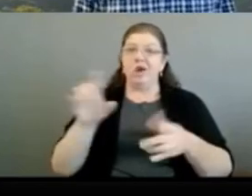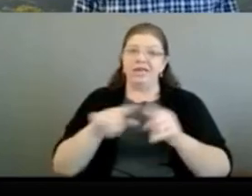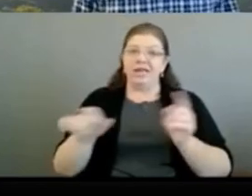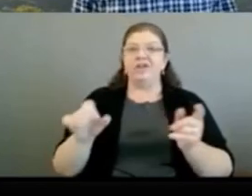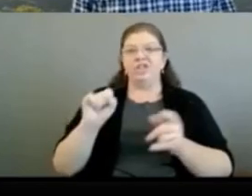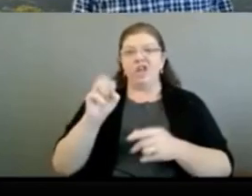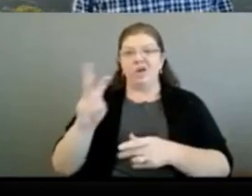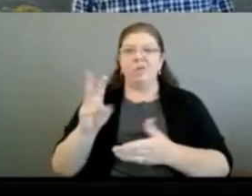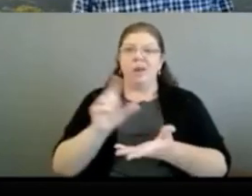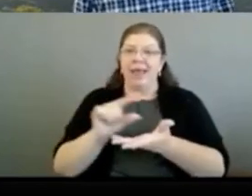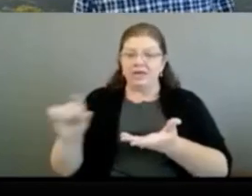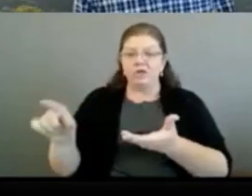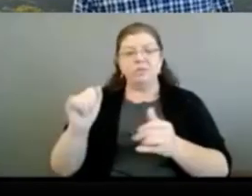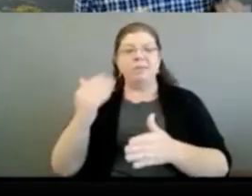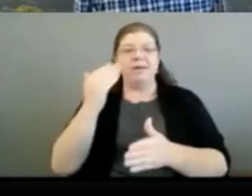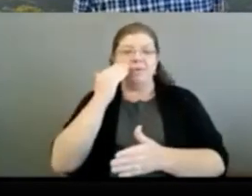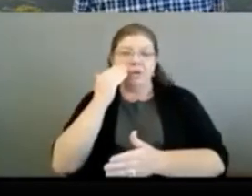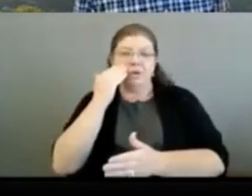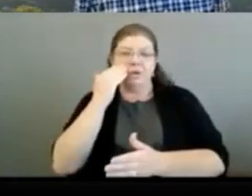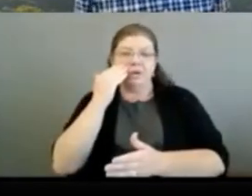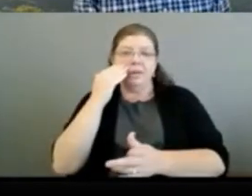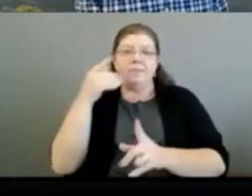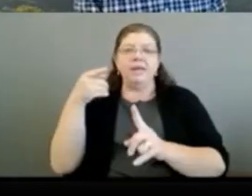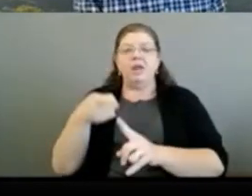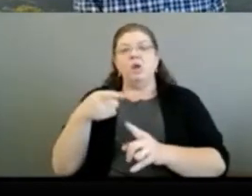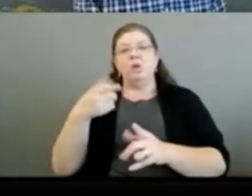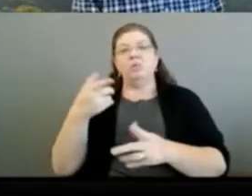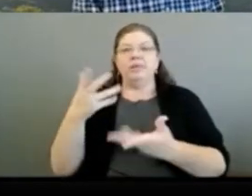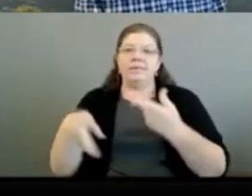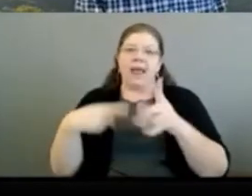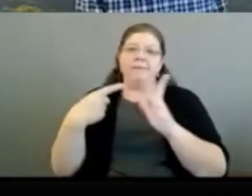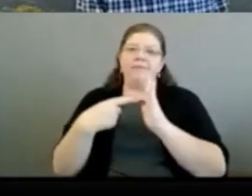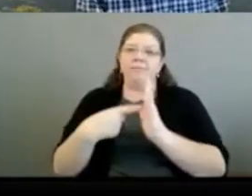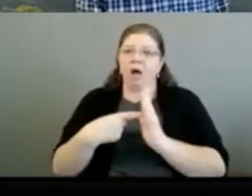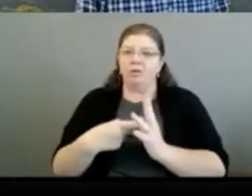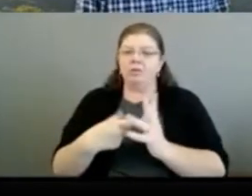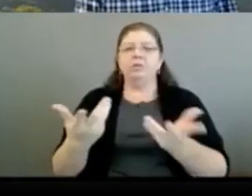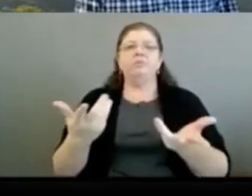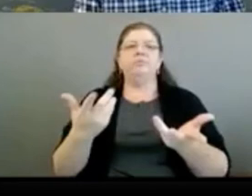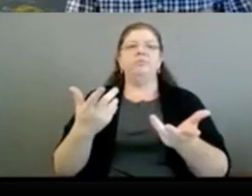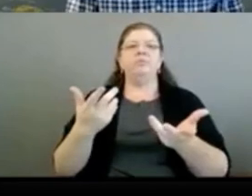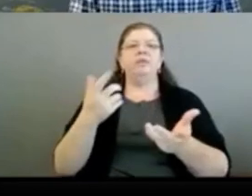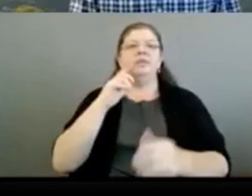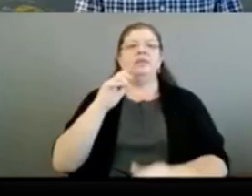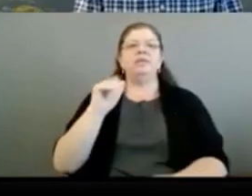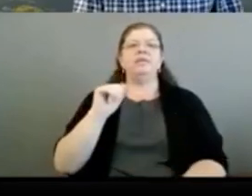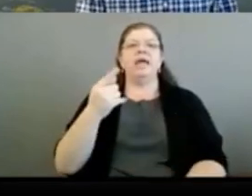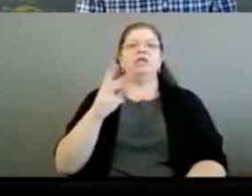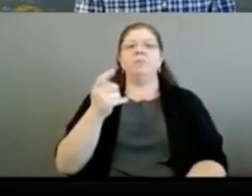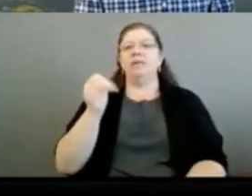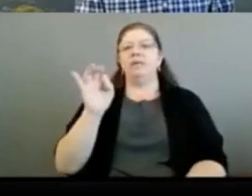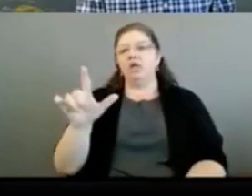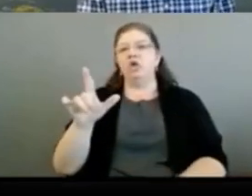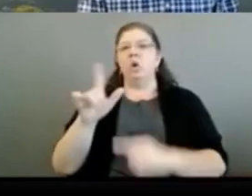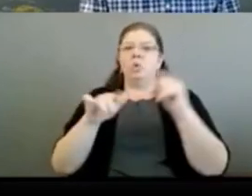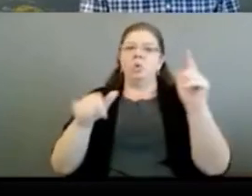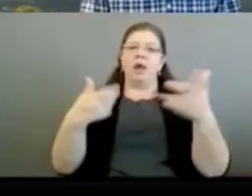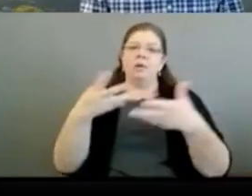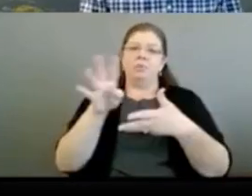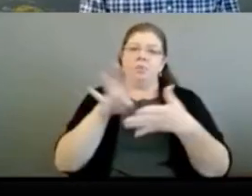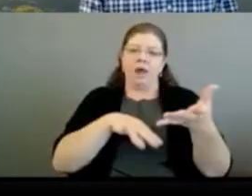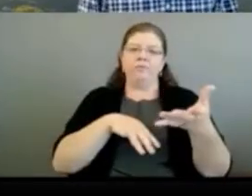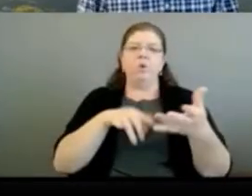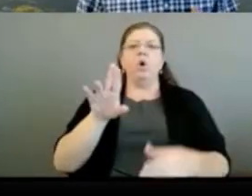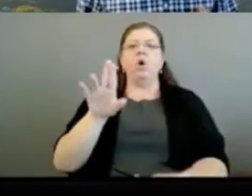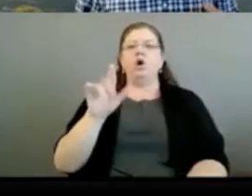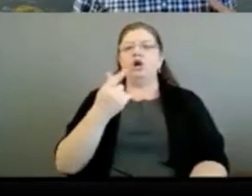on network analysis, you might be familiar with a particular kind of model, this exponential random graph model, or commonly called an ERGM,